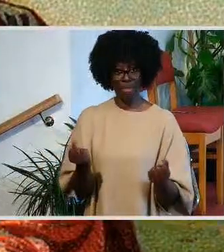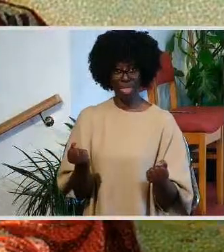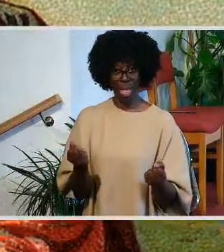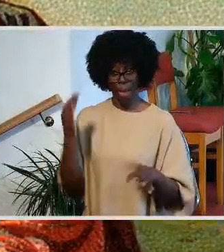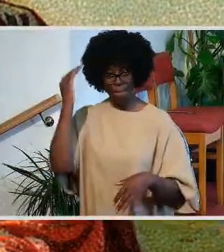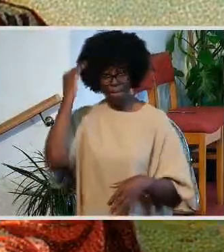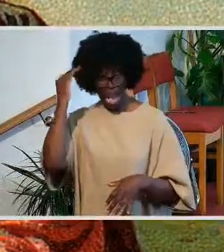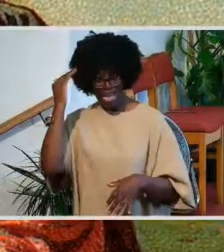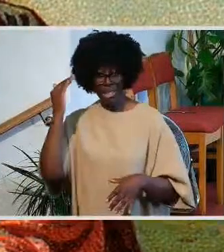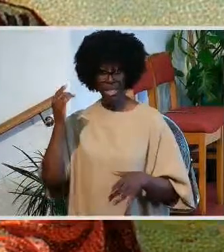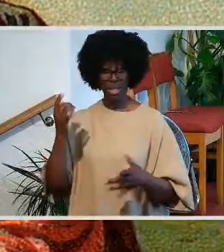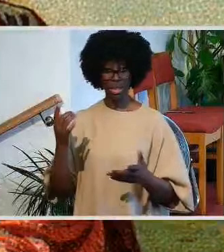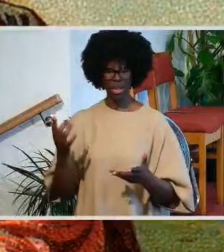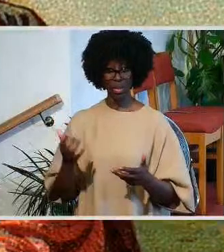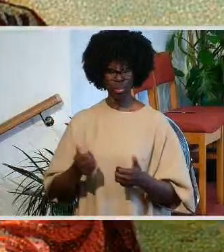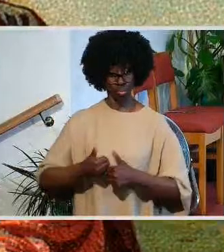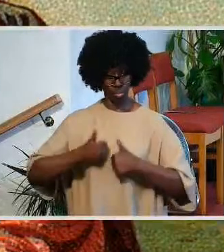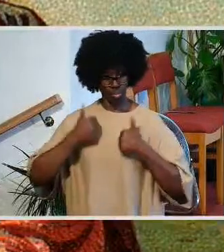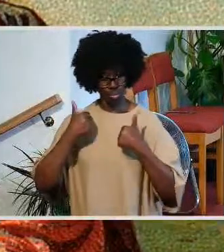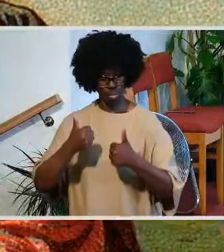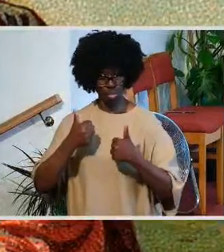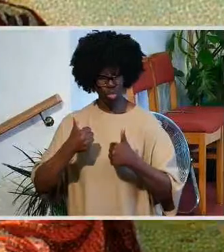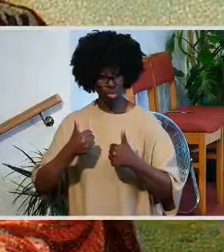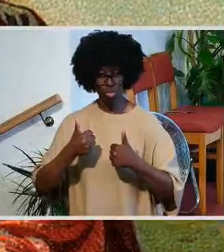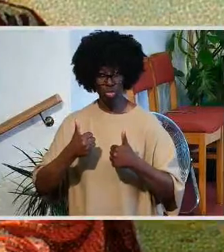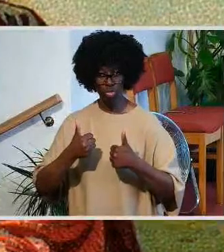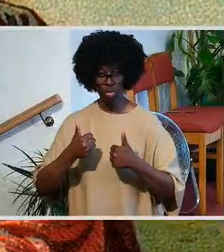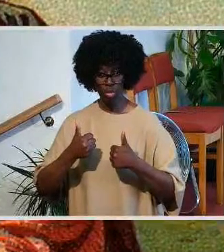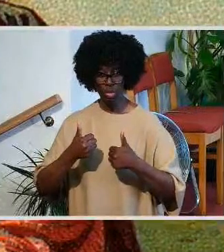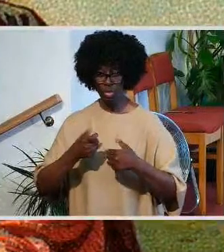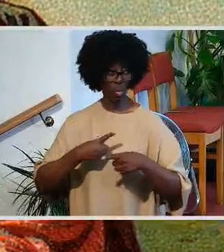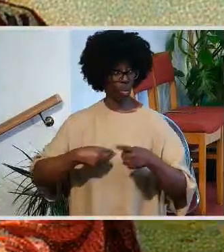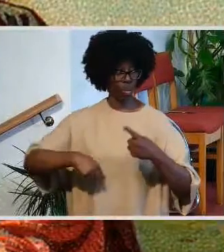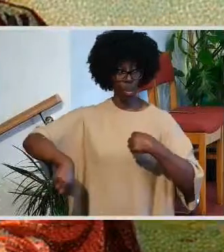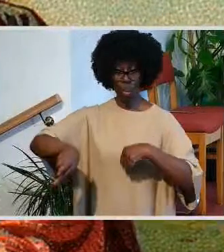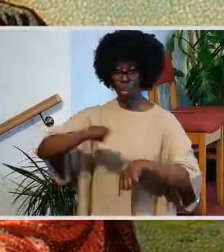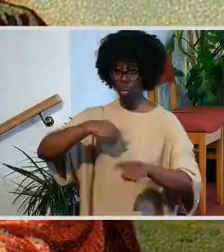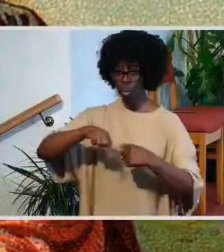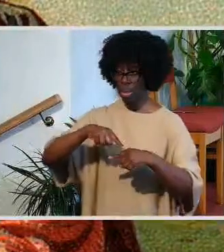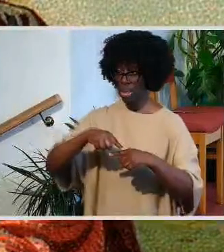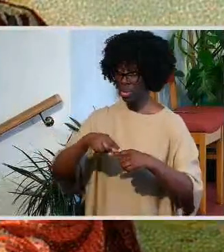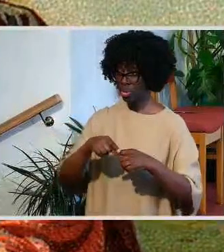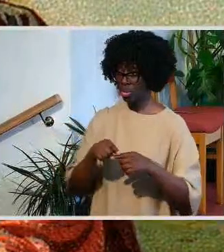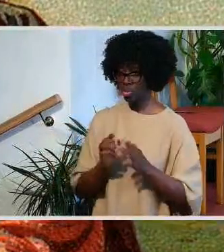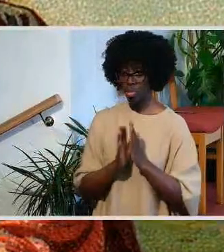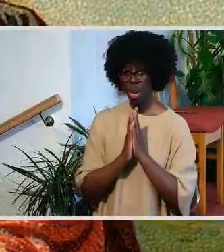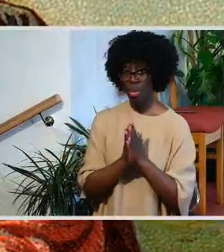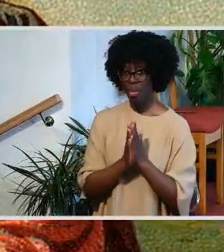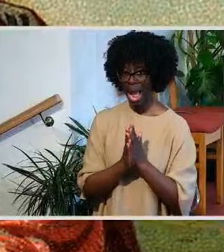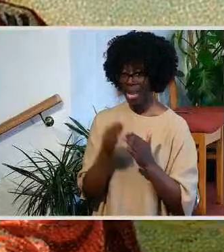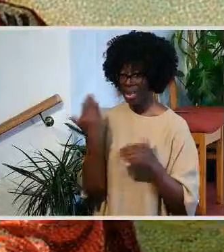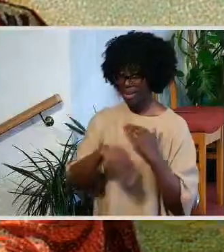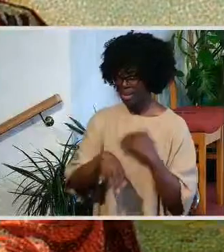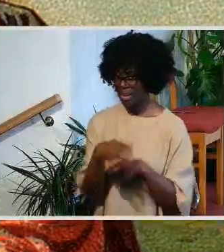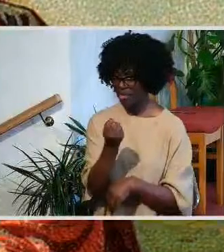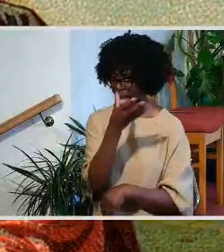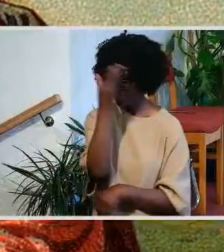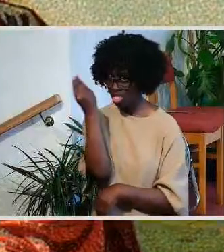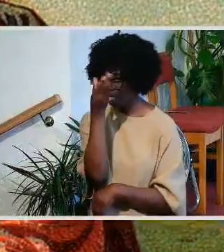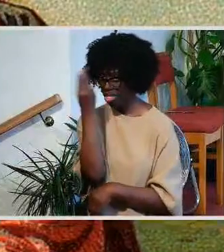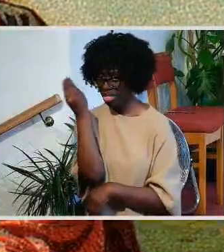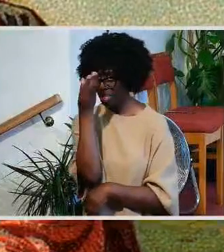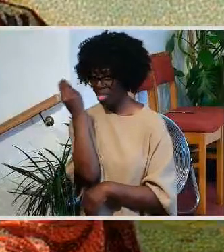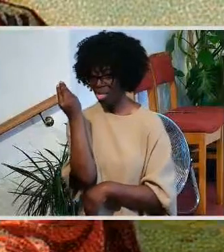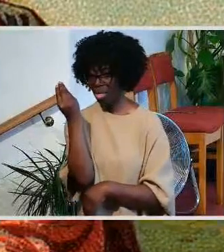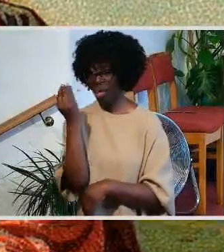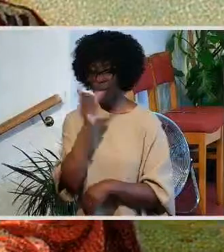sharp. And we pray that this might not happen for us, all of us now, but we believe that